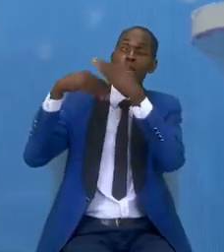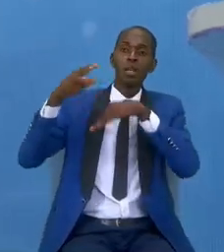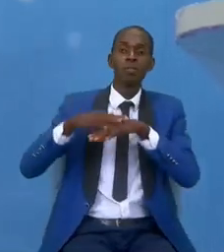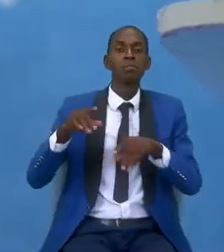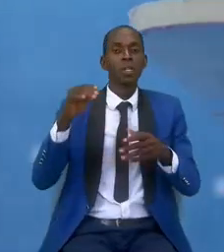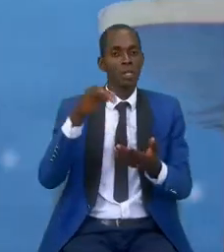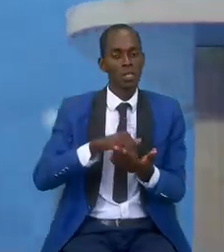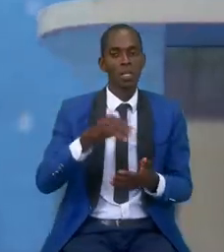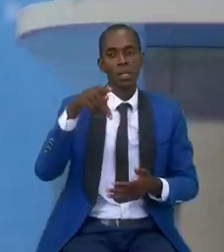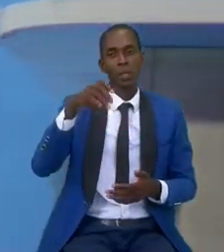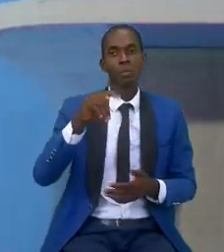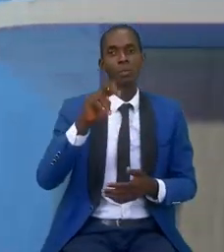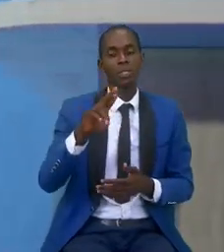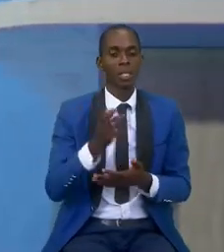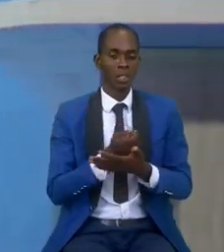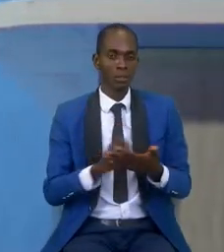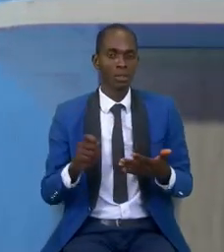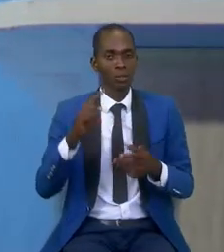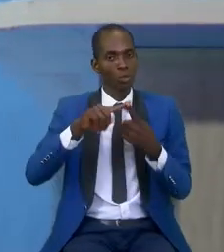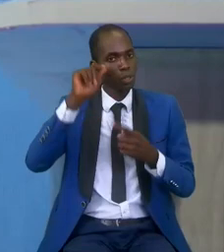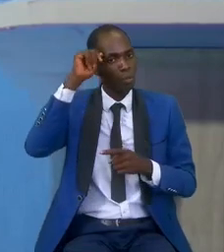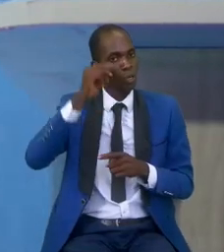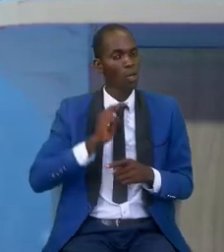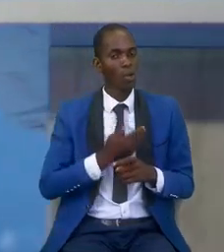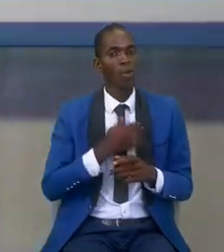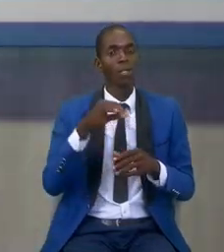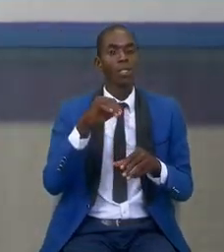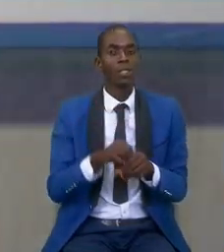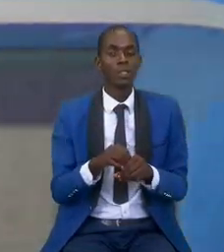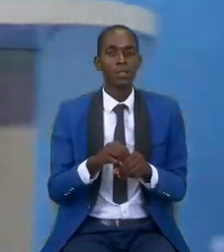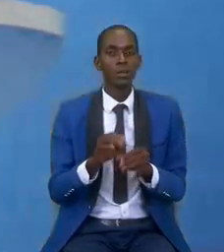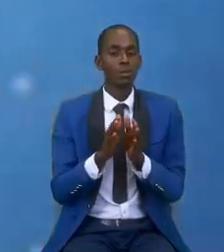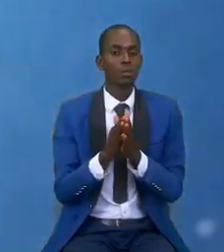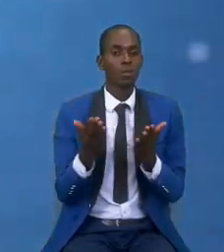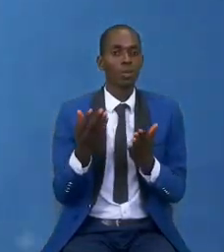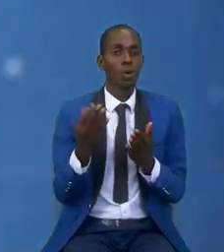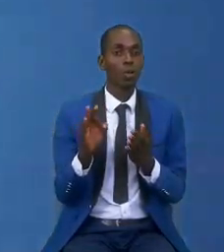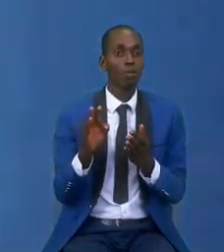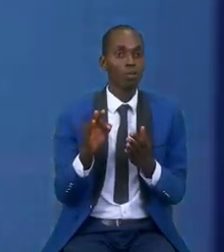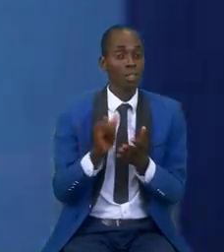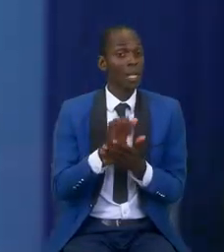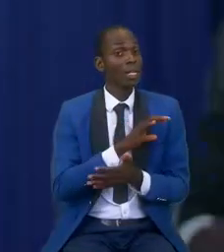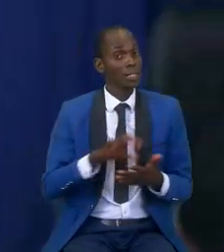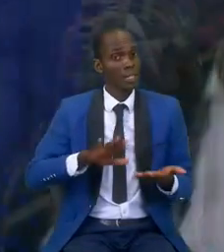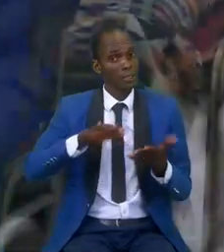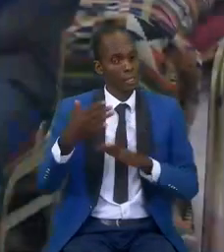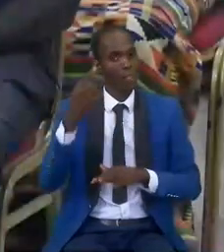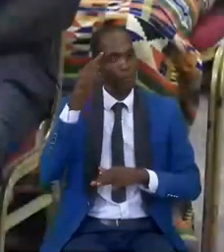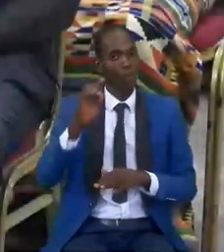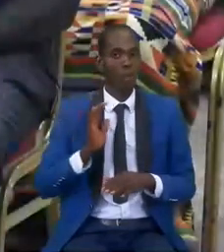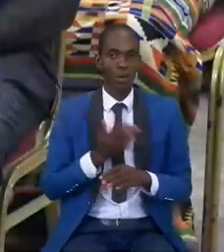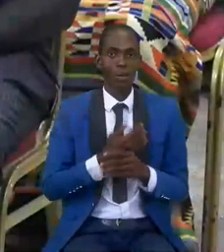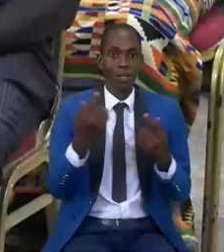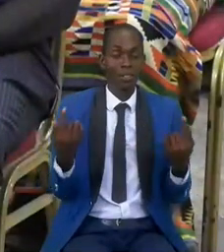24 that he might forgive us he is and we have the righteousness of God and then again he says